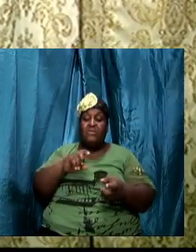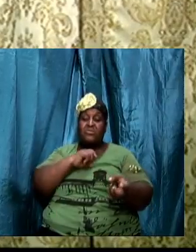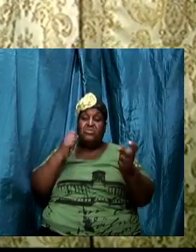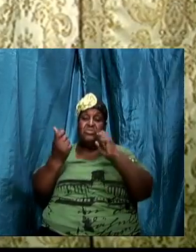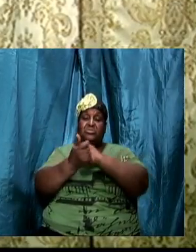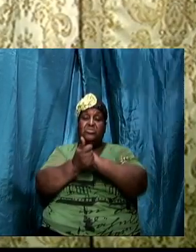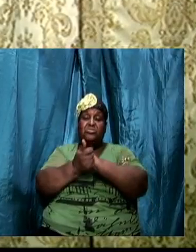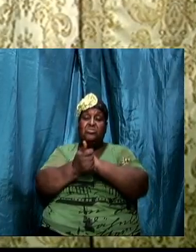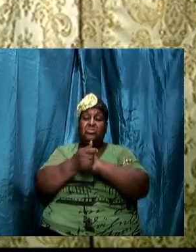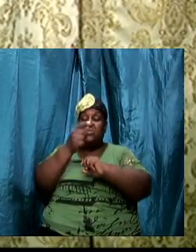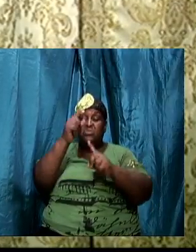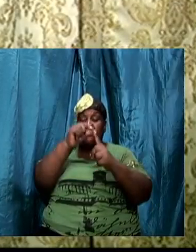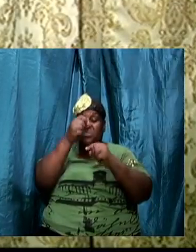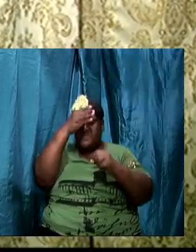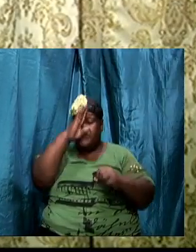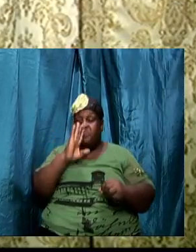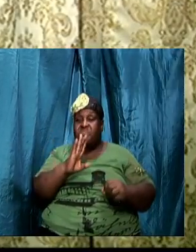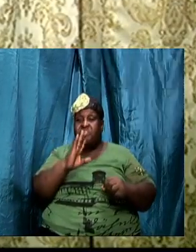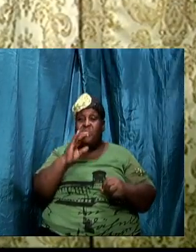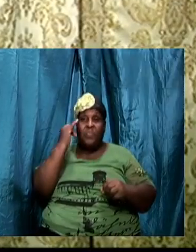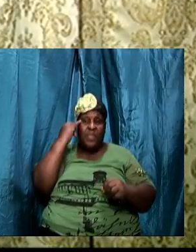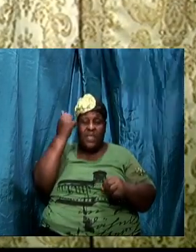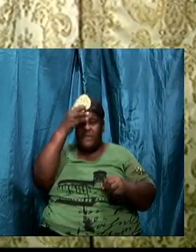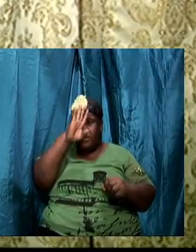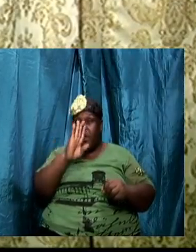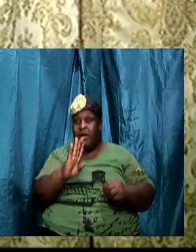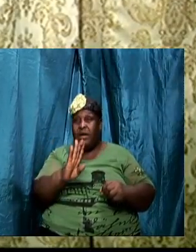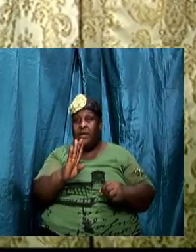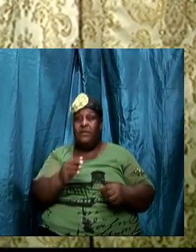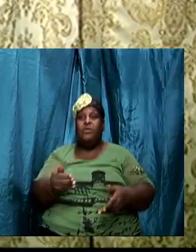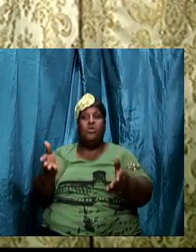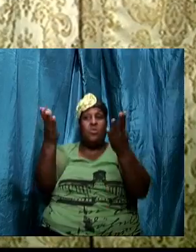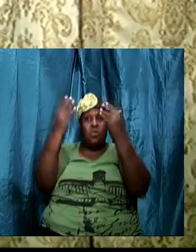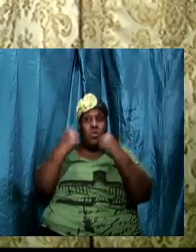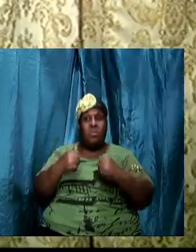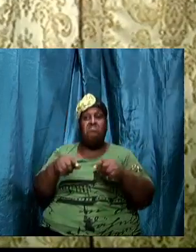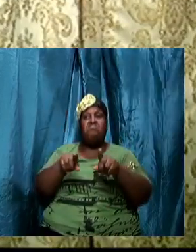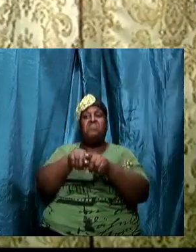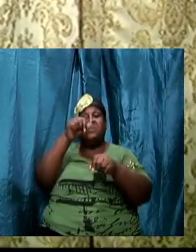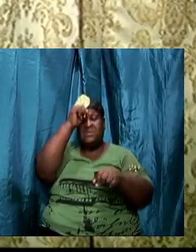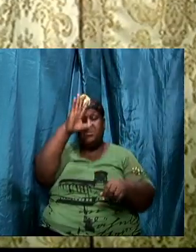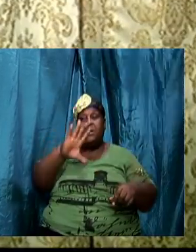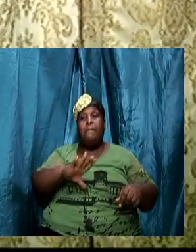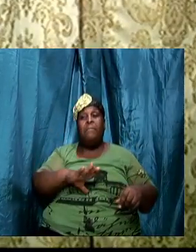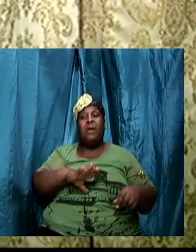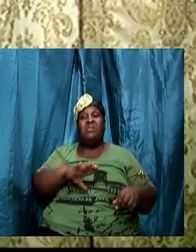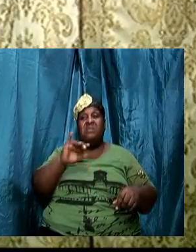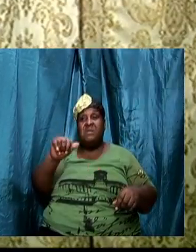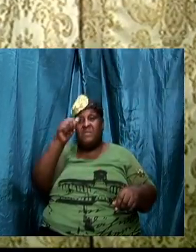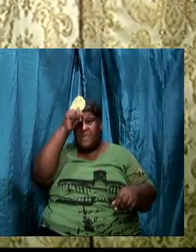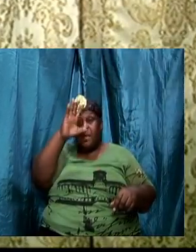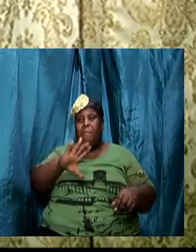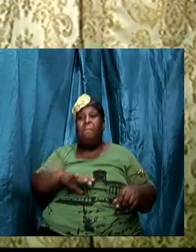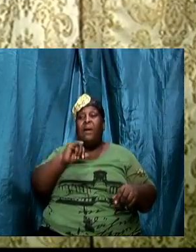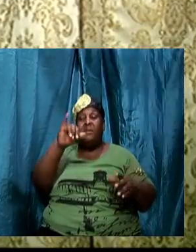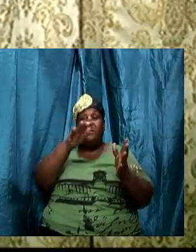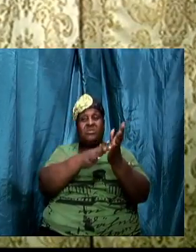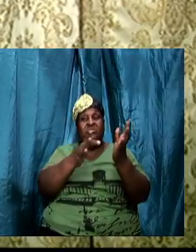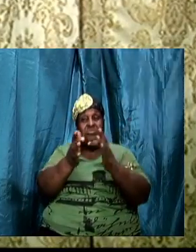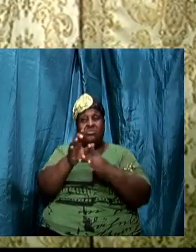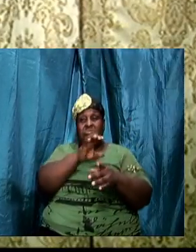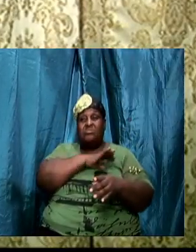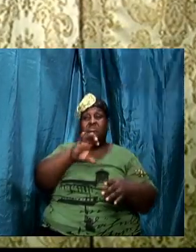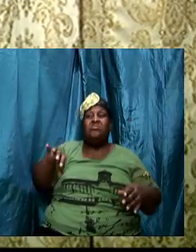of God. And if God came as a man, and that man is Jesus